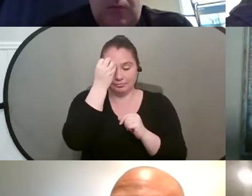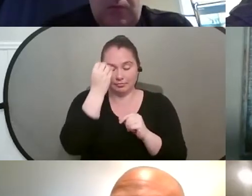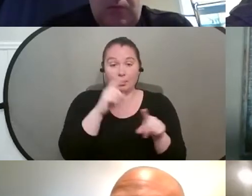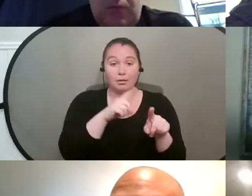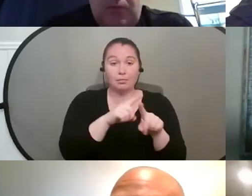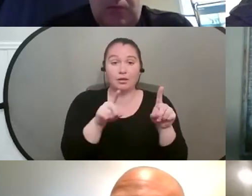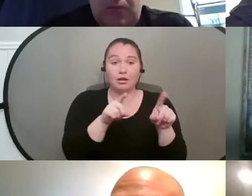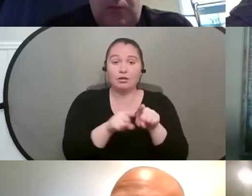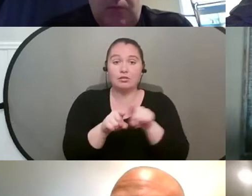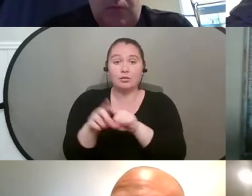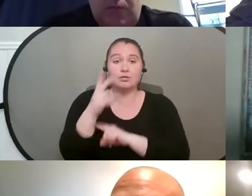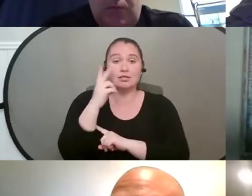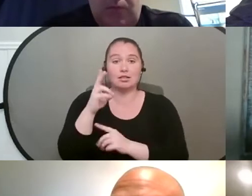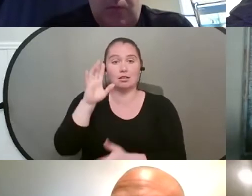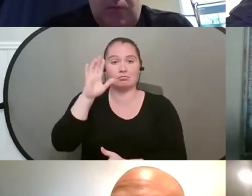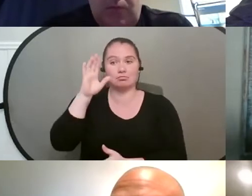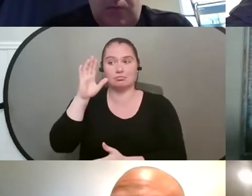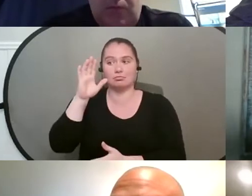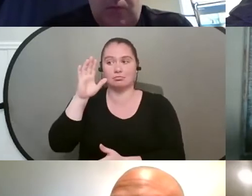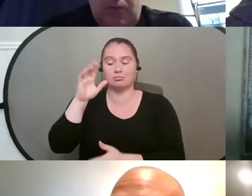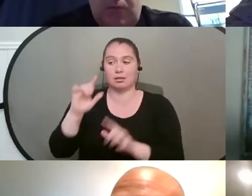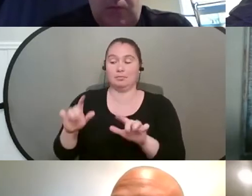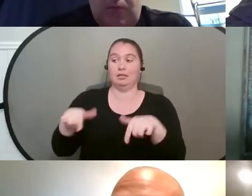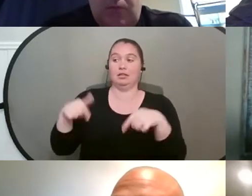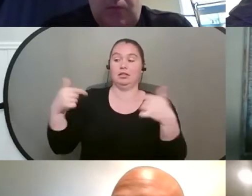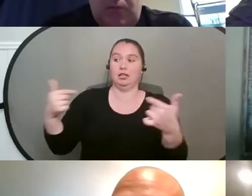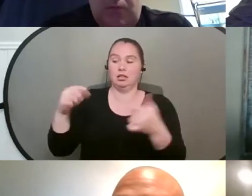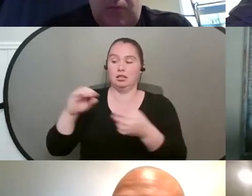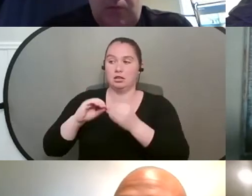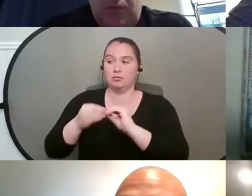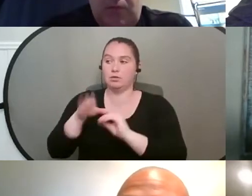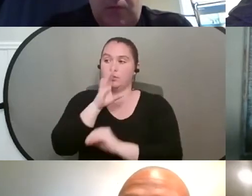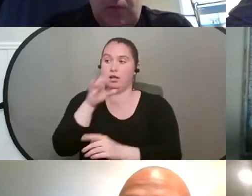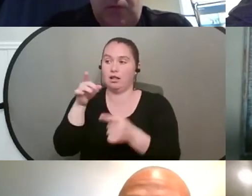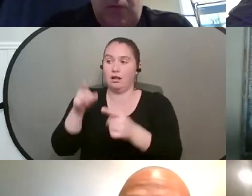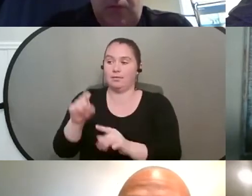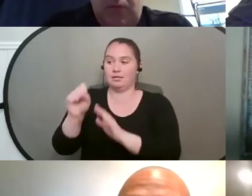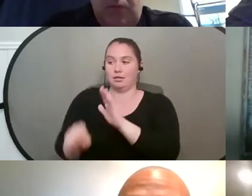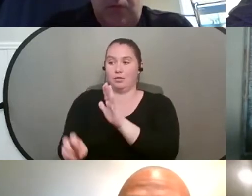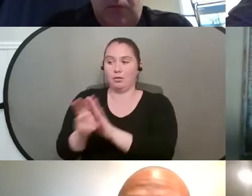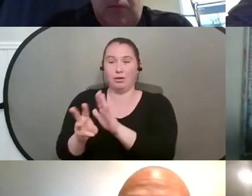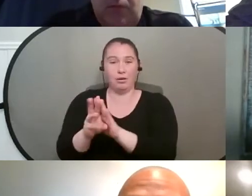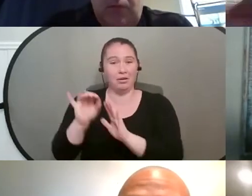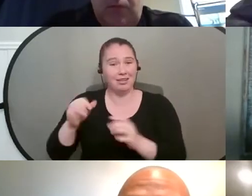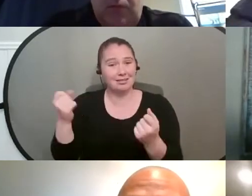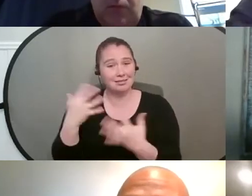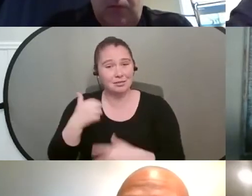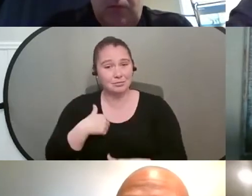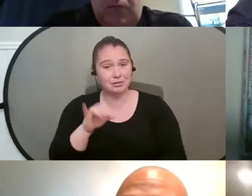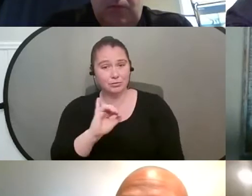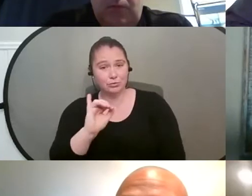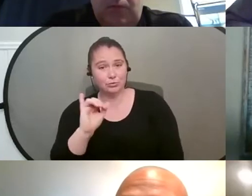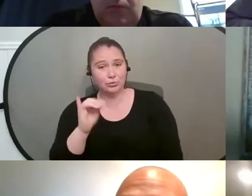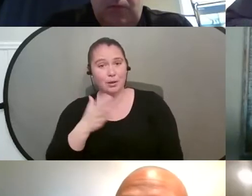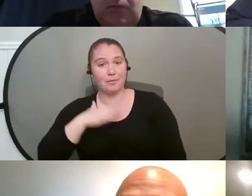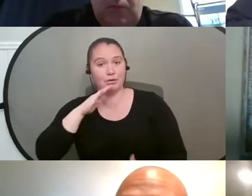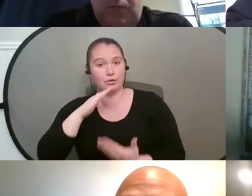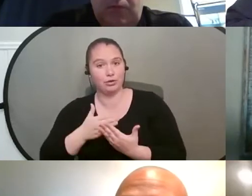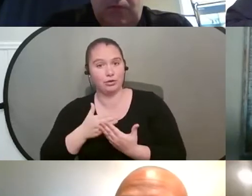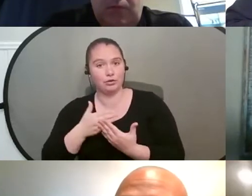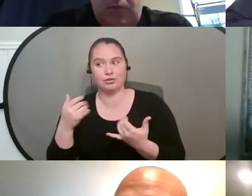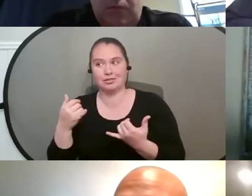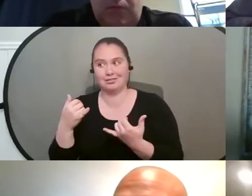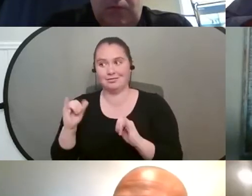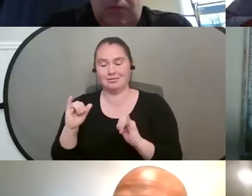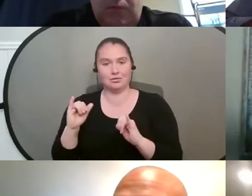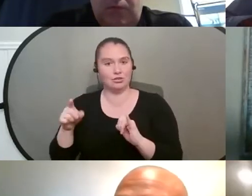big numbers of all those big developments coming in the South Waco area kind of scares me as well. Like, because my daughter is still, she's